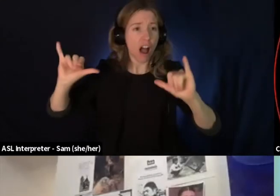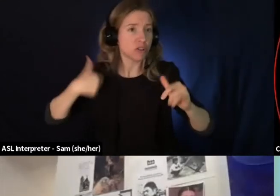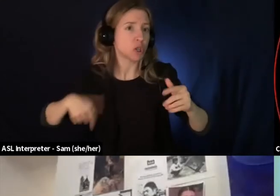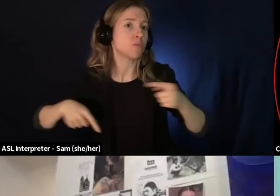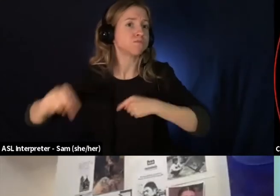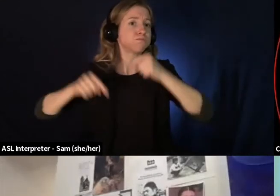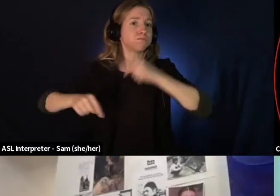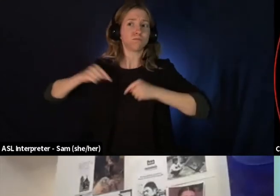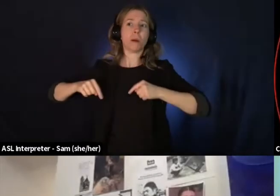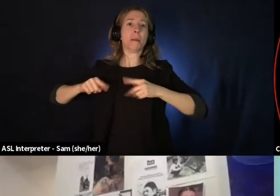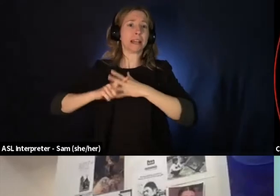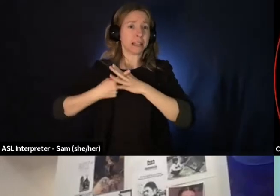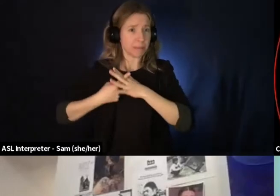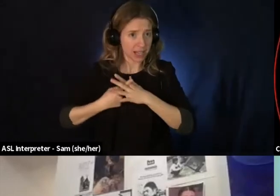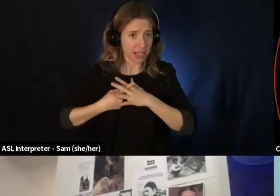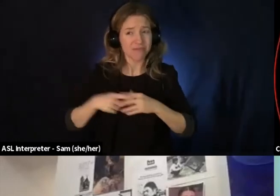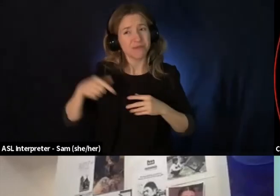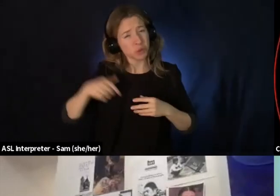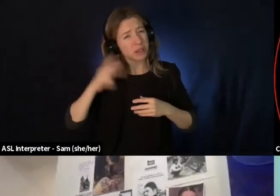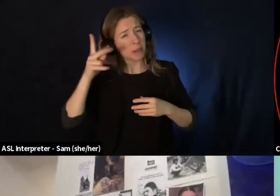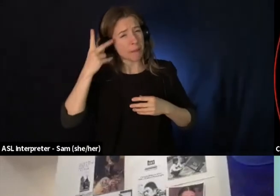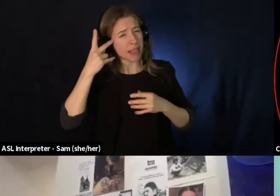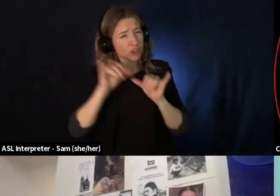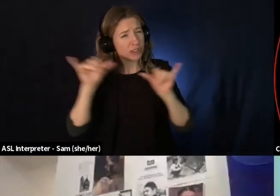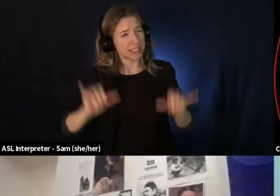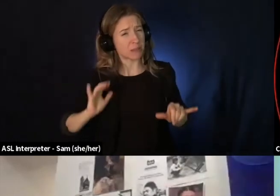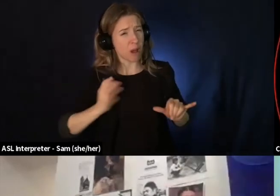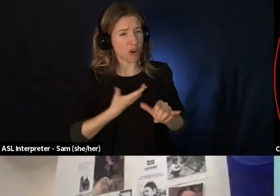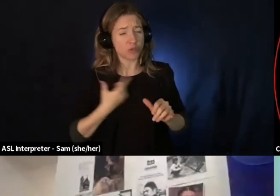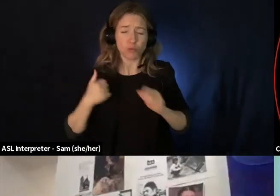system may seem